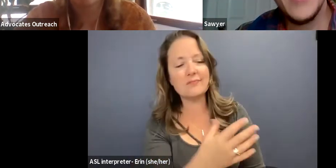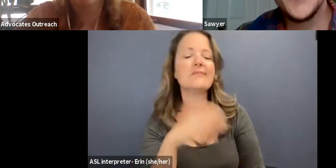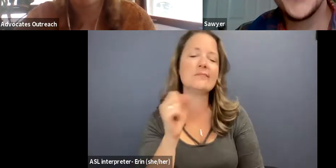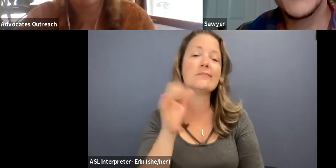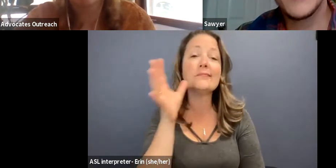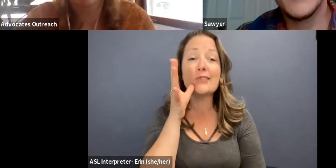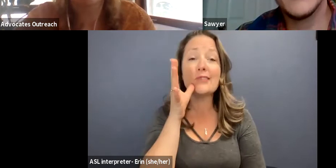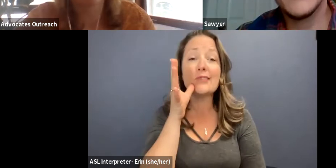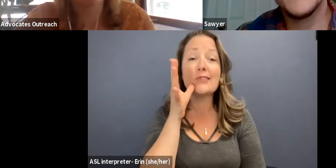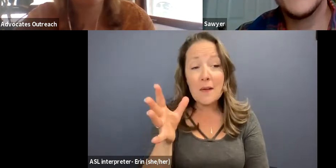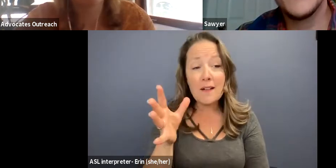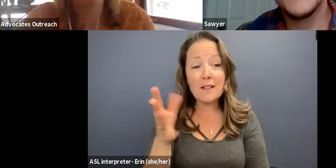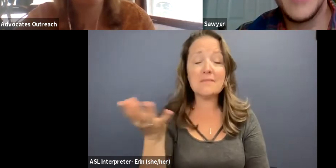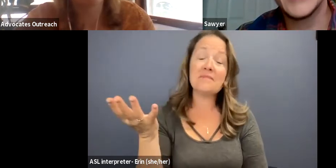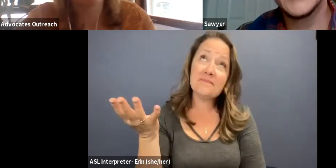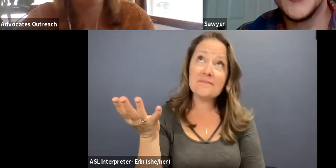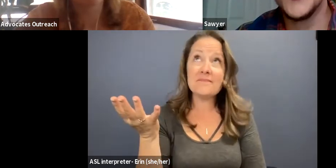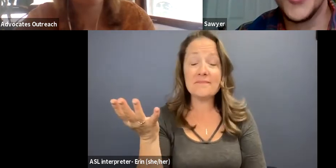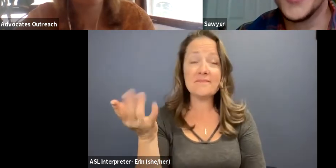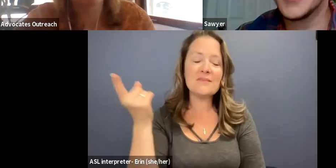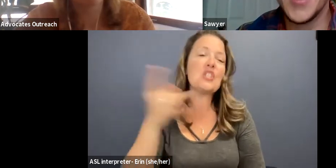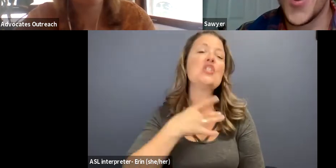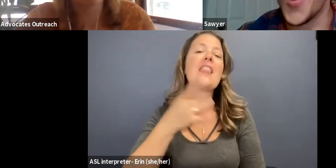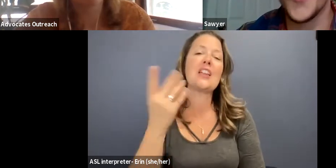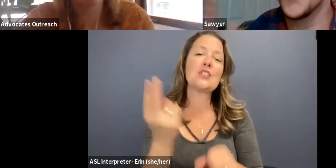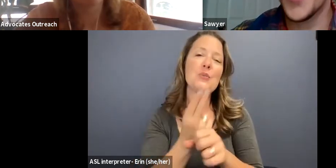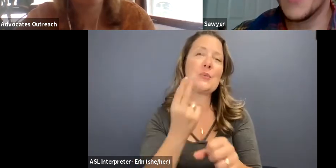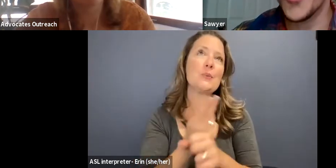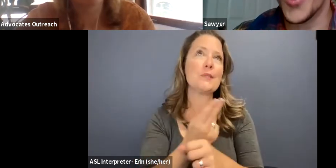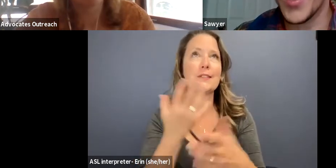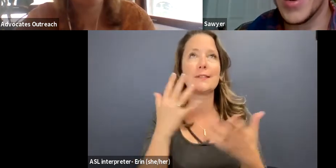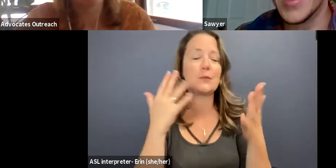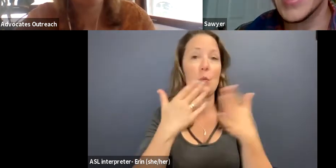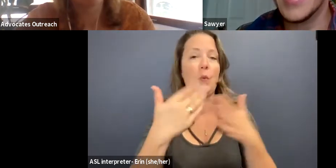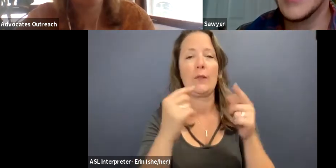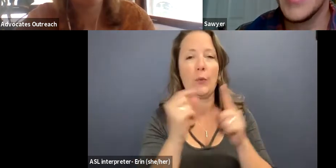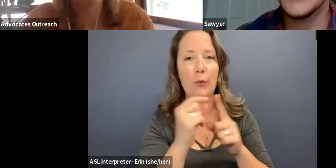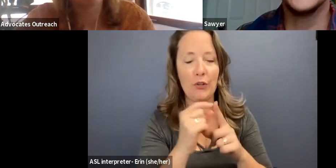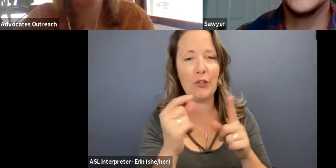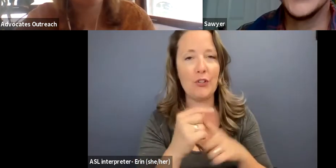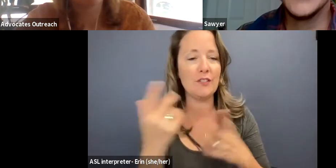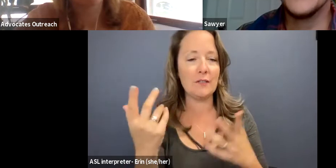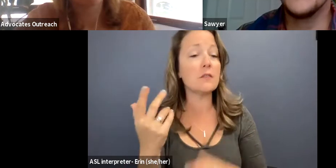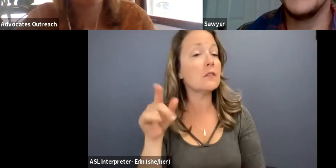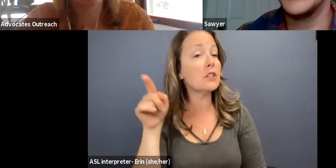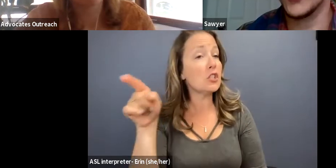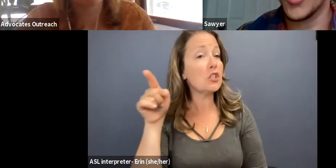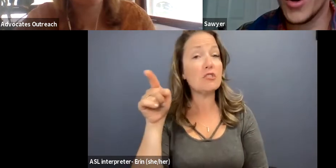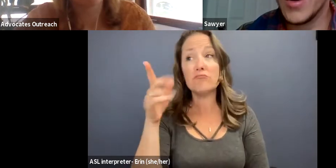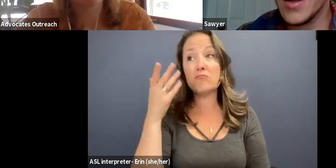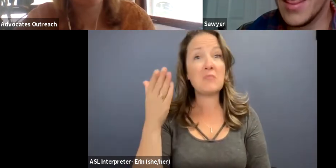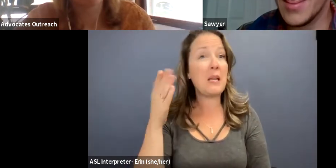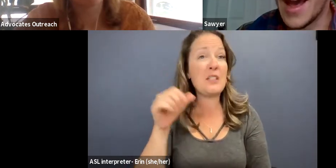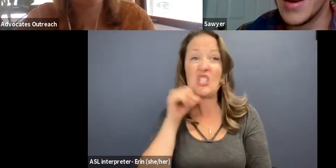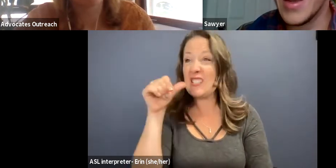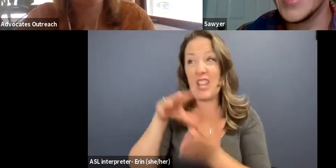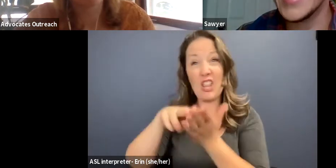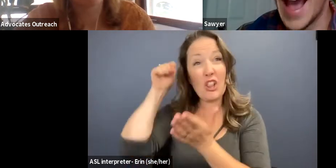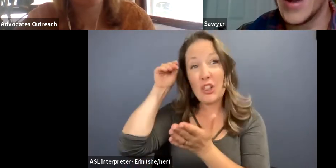can feel like happy and proud about like the body parts we have and like what our bodies can do.